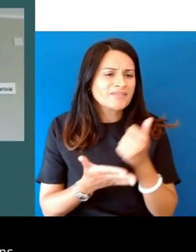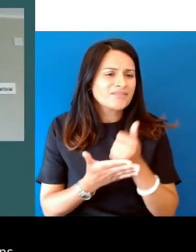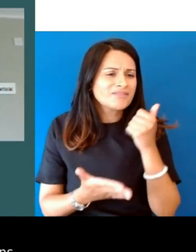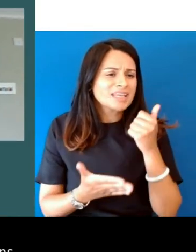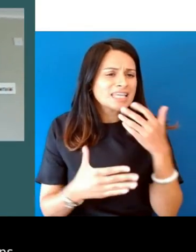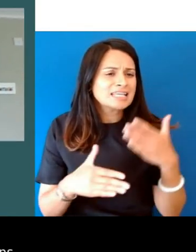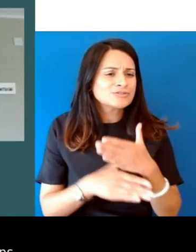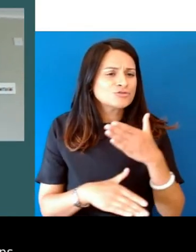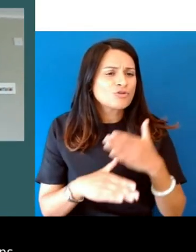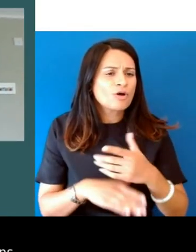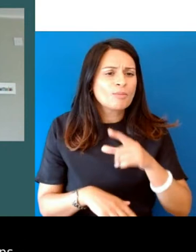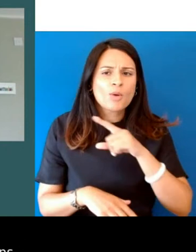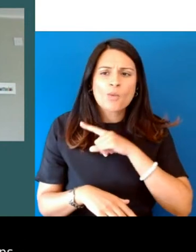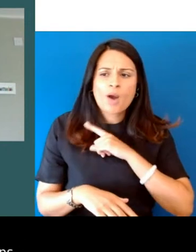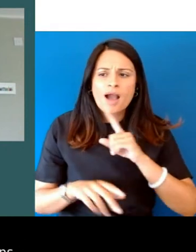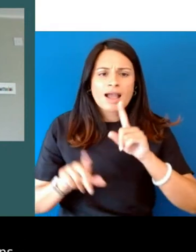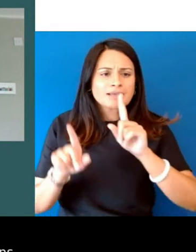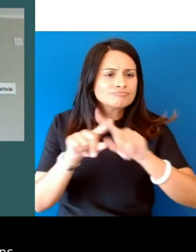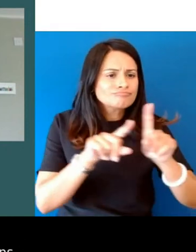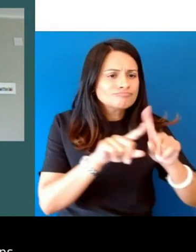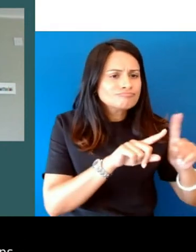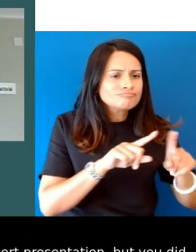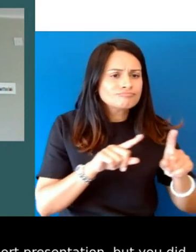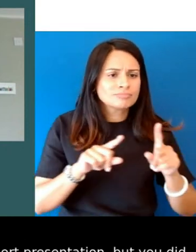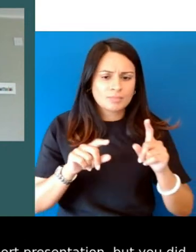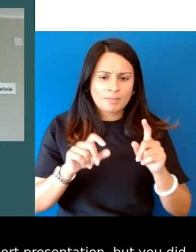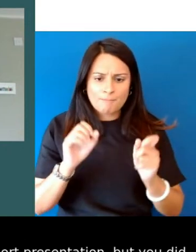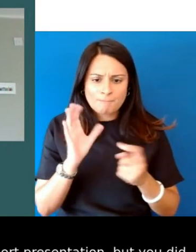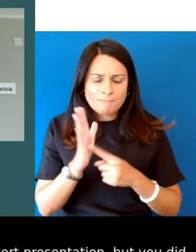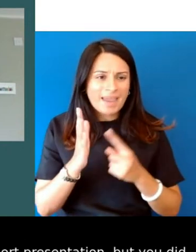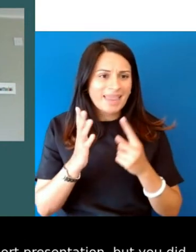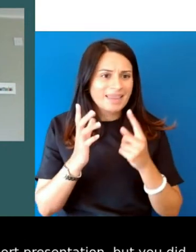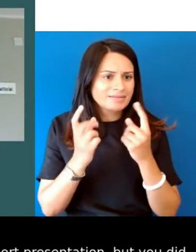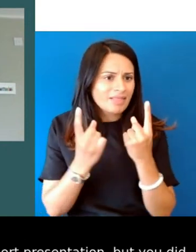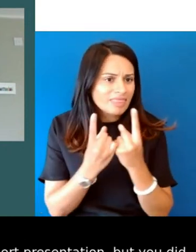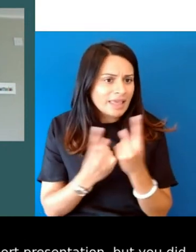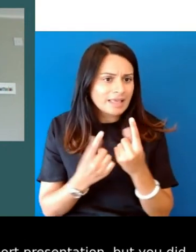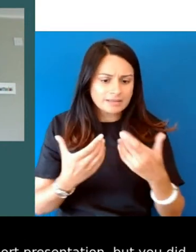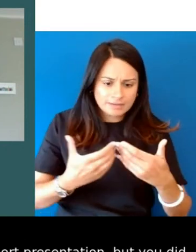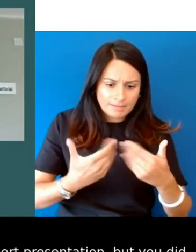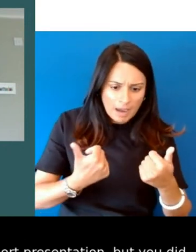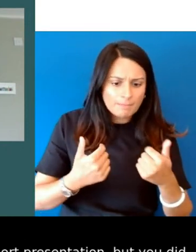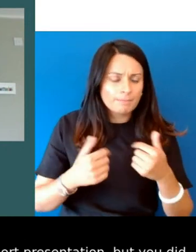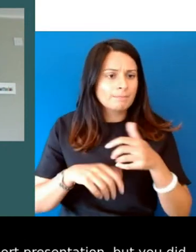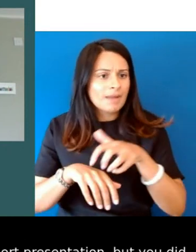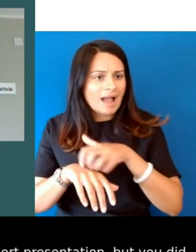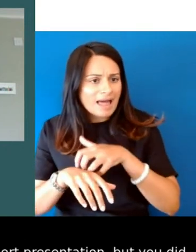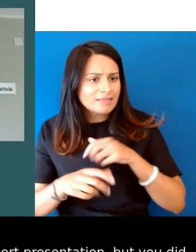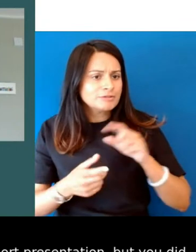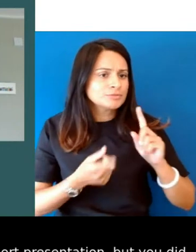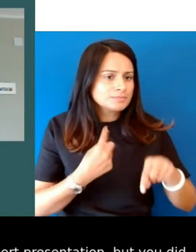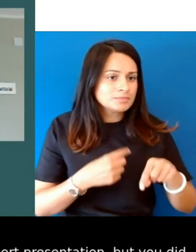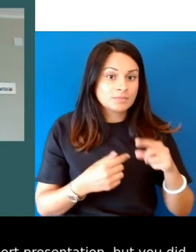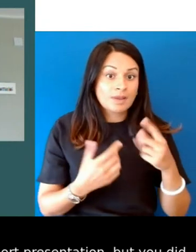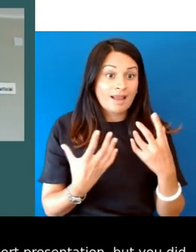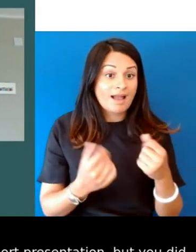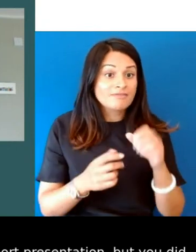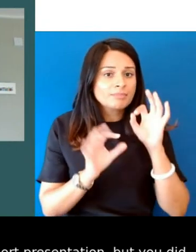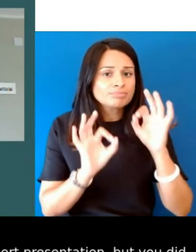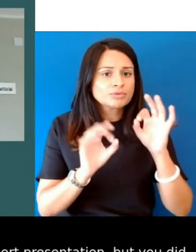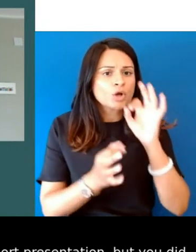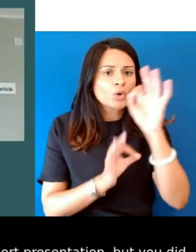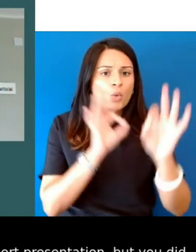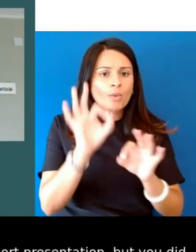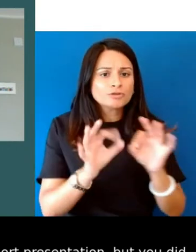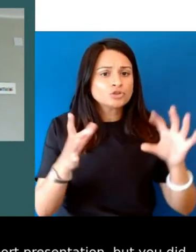journey and differentiating between the two main mechanisms and i have a question here and it's quite timely with the flu season